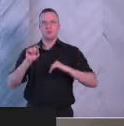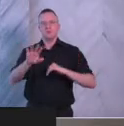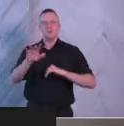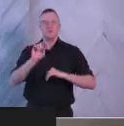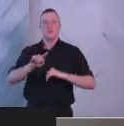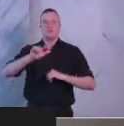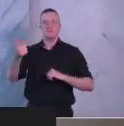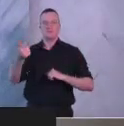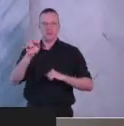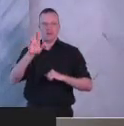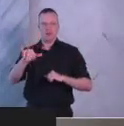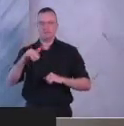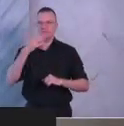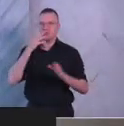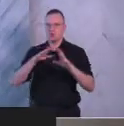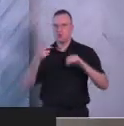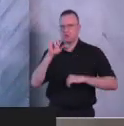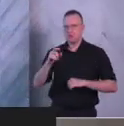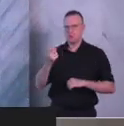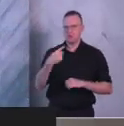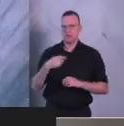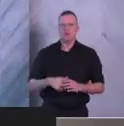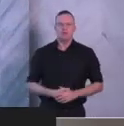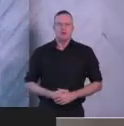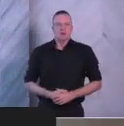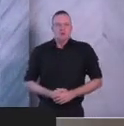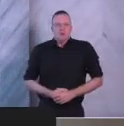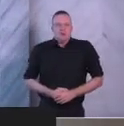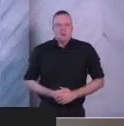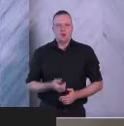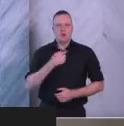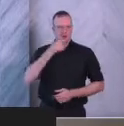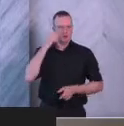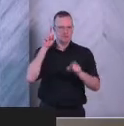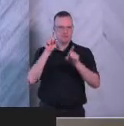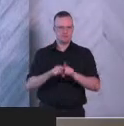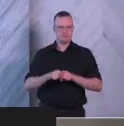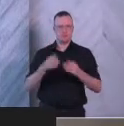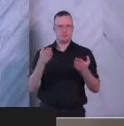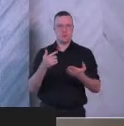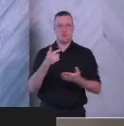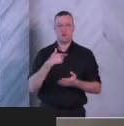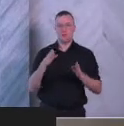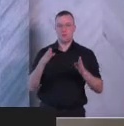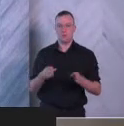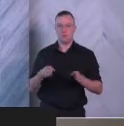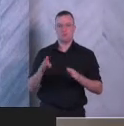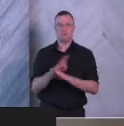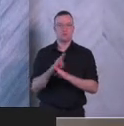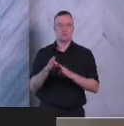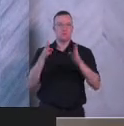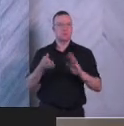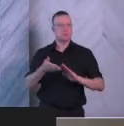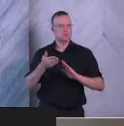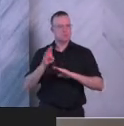Gary, please. Yeah, thank you for that question. I agree that there's I'm a person, I'm a businessman in town, and